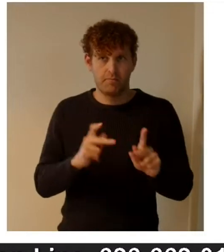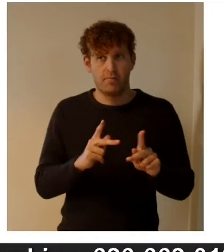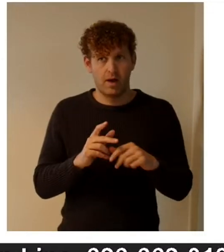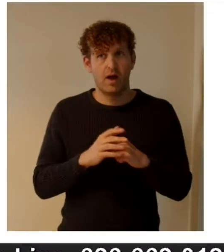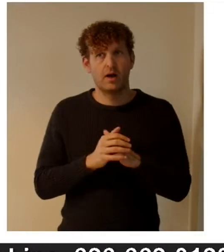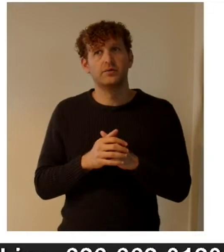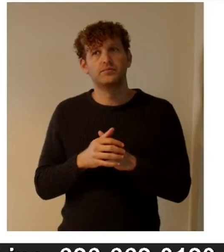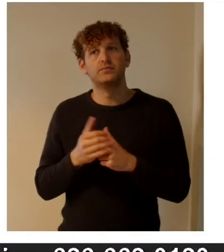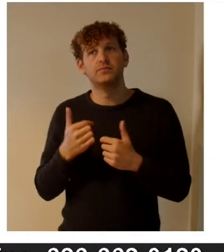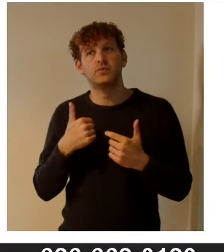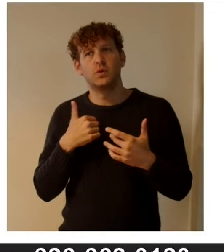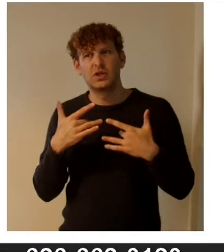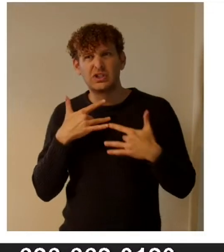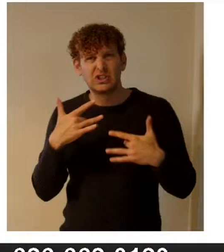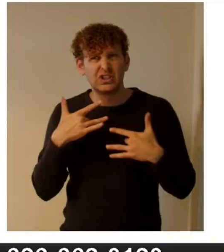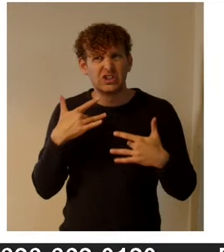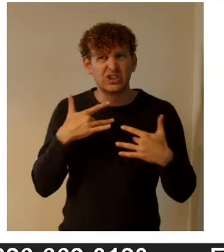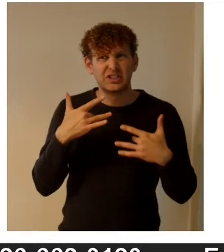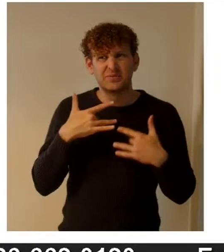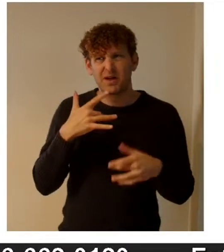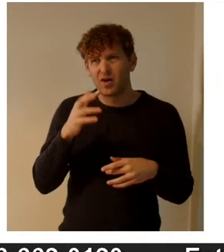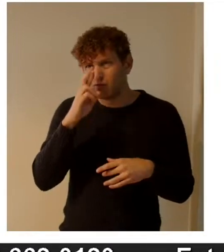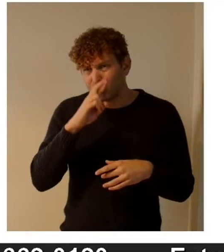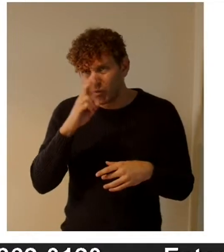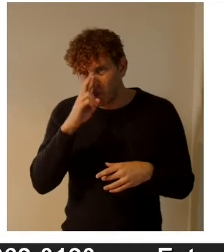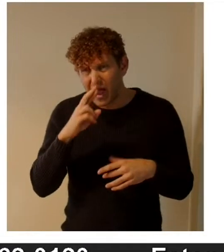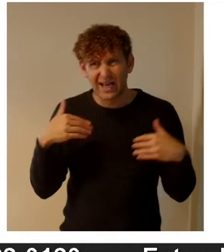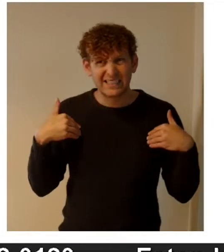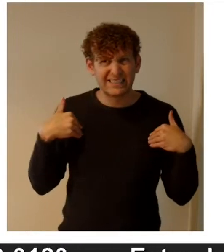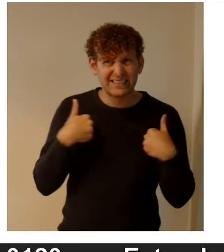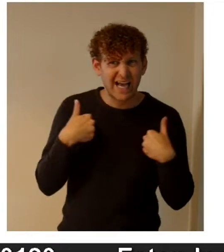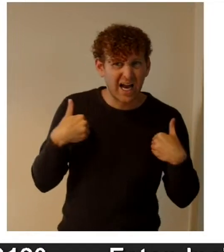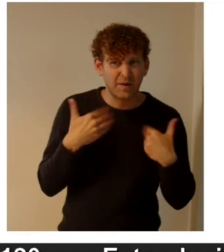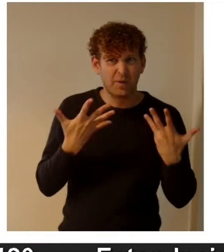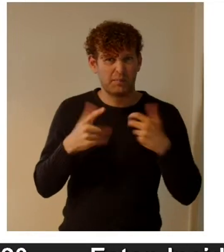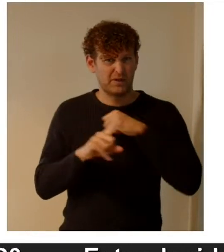rats and pests in area where trash isn't being picked up. Will these